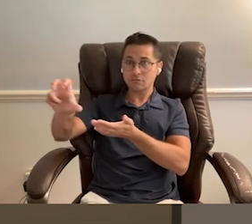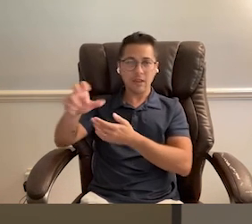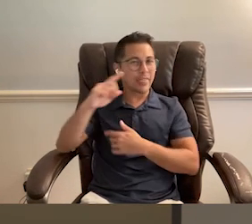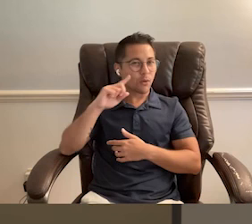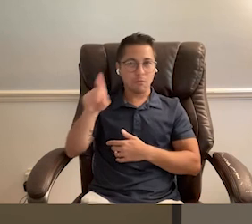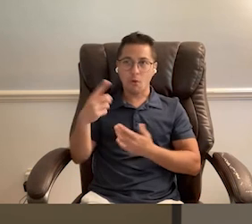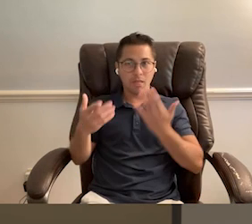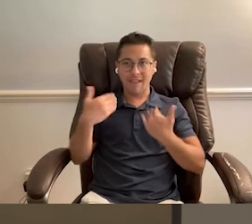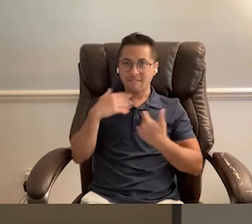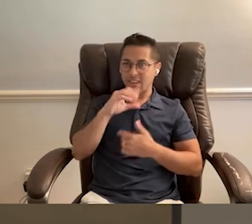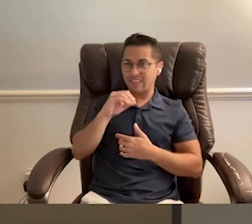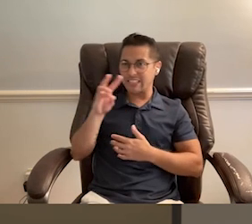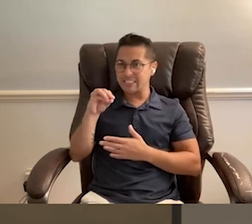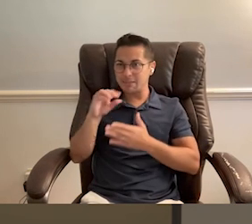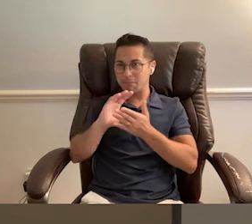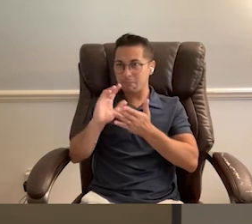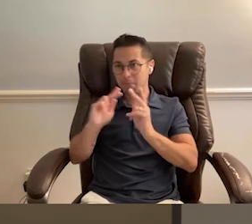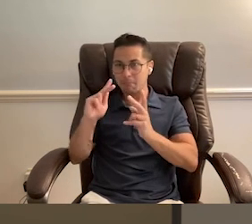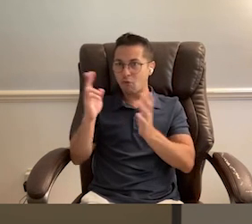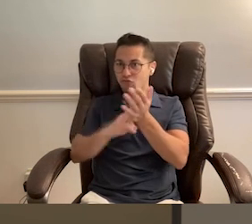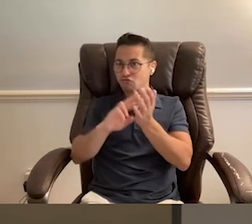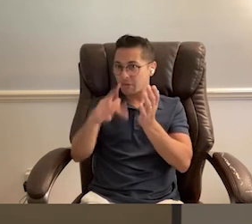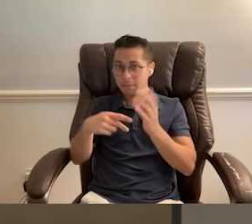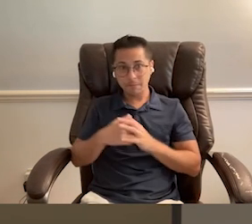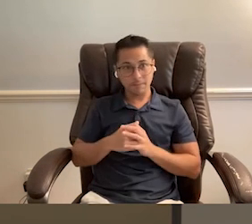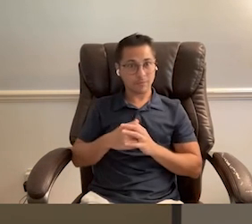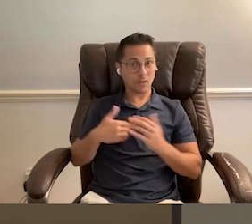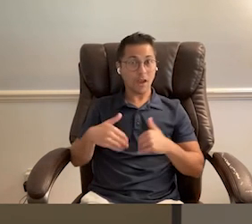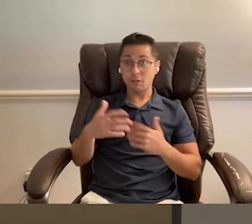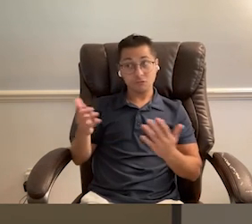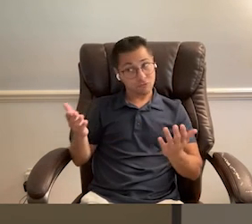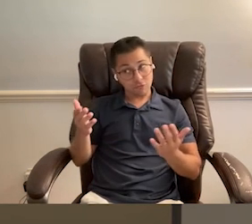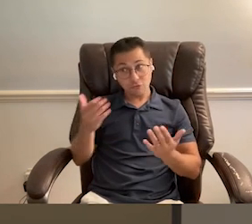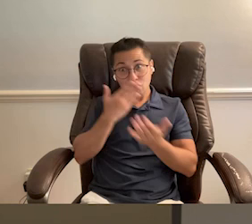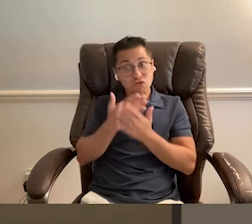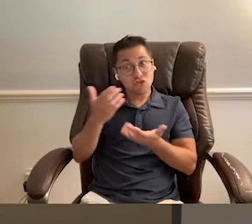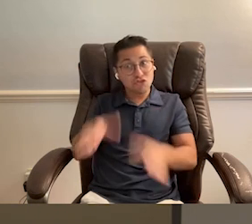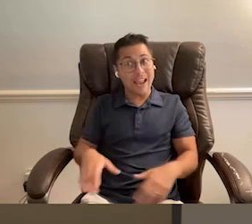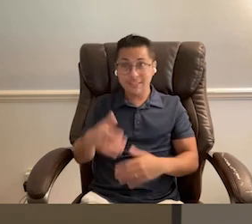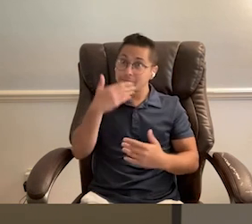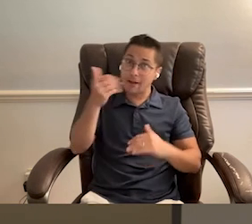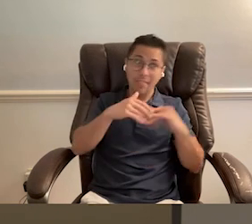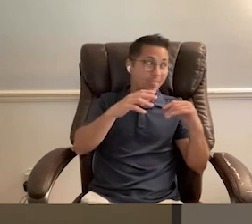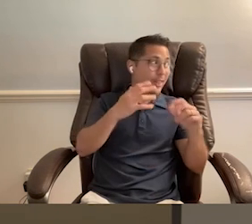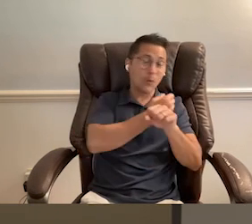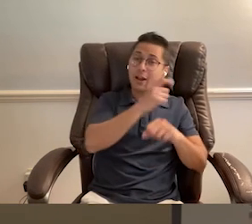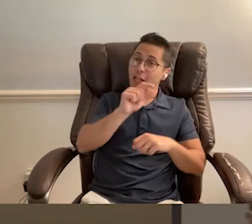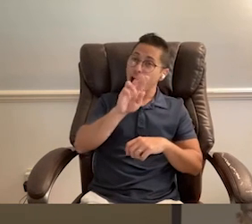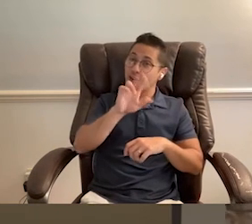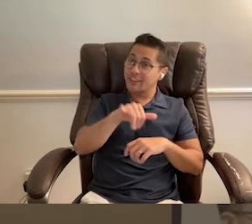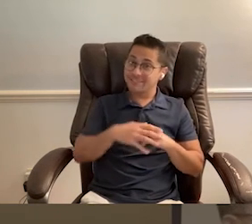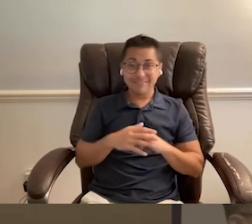people registered. So go sign up. Good chances. It's better than winning the lotto. Anything else? Anything